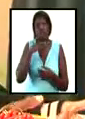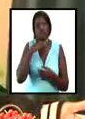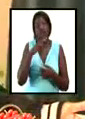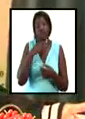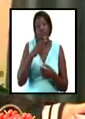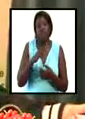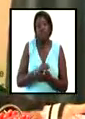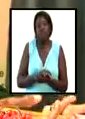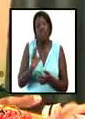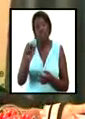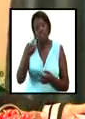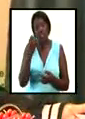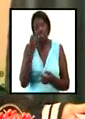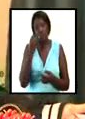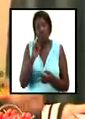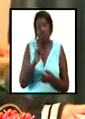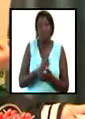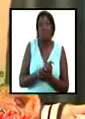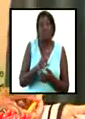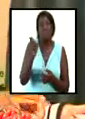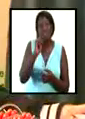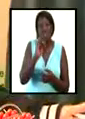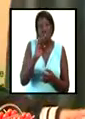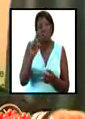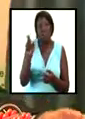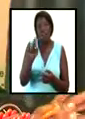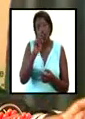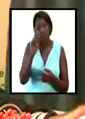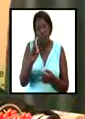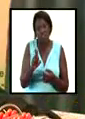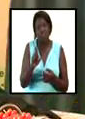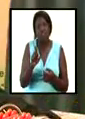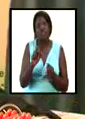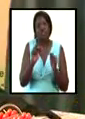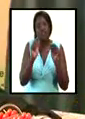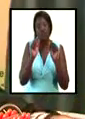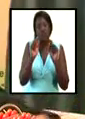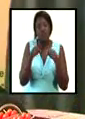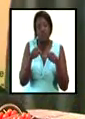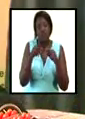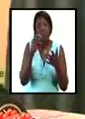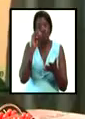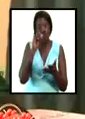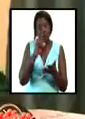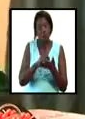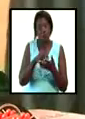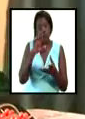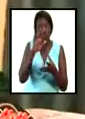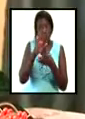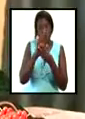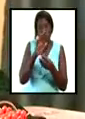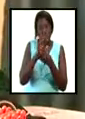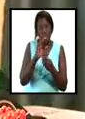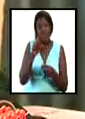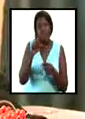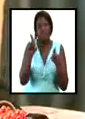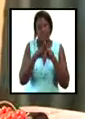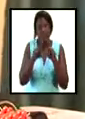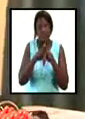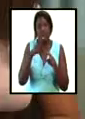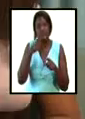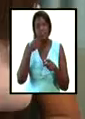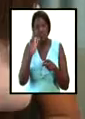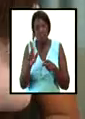thing, if you are asked to quote from the text, then enclose the quote in inverted commas. For example, by the